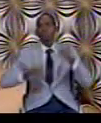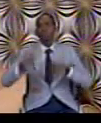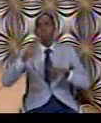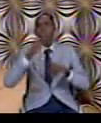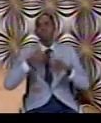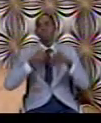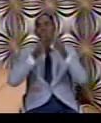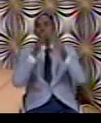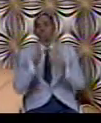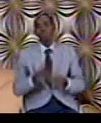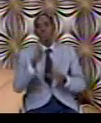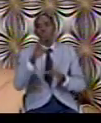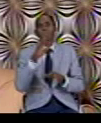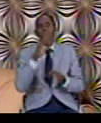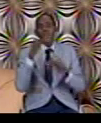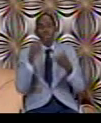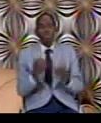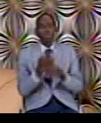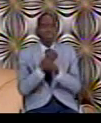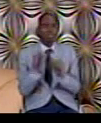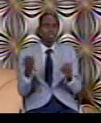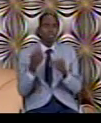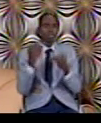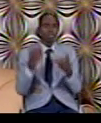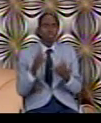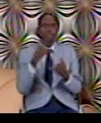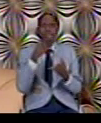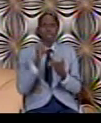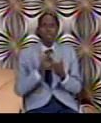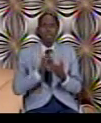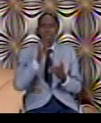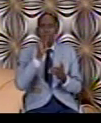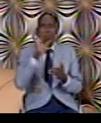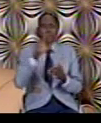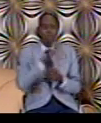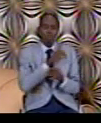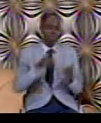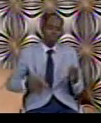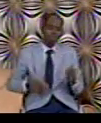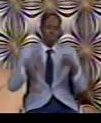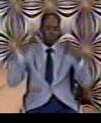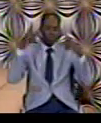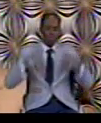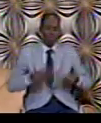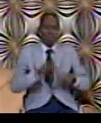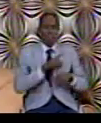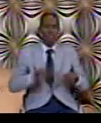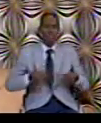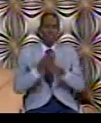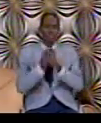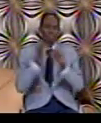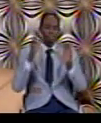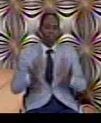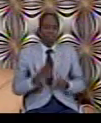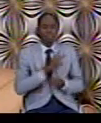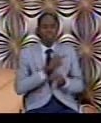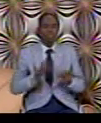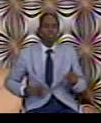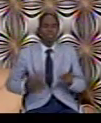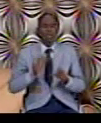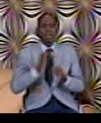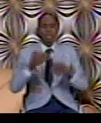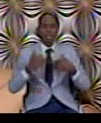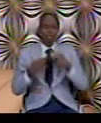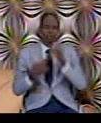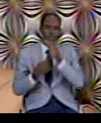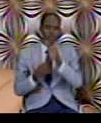you are saved, and now that you say that I am your Lord, your Master, your King, and your Savior, I've left you an example that